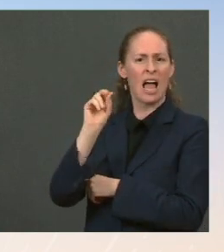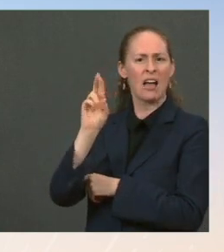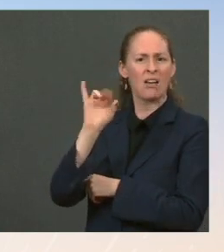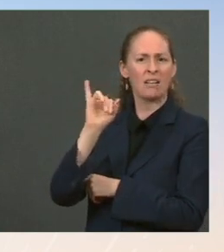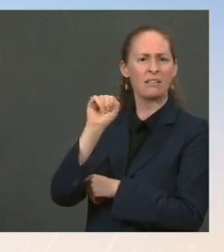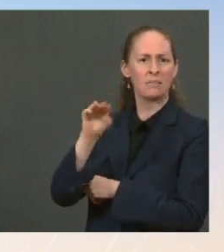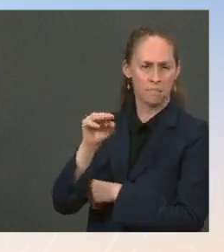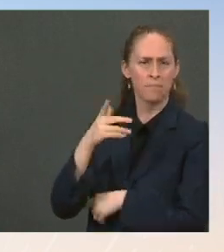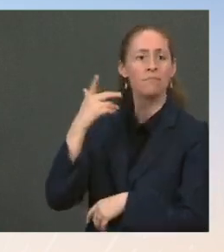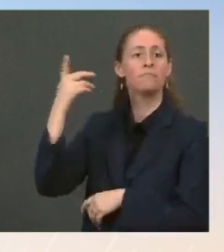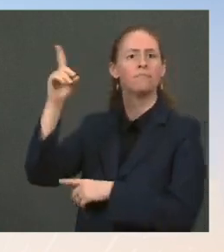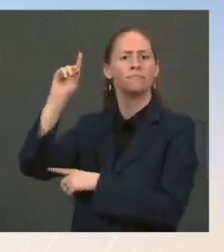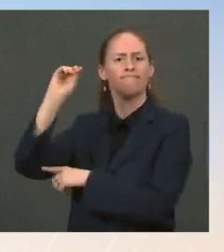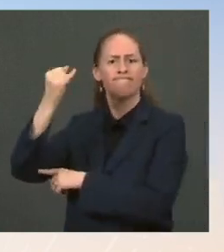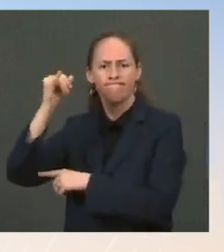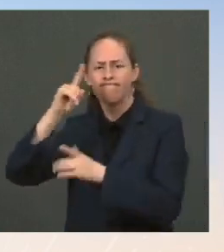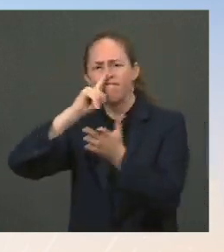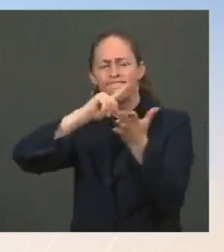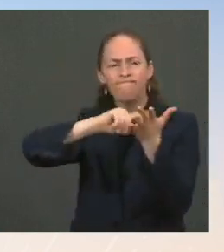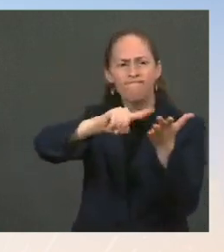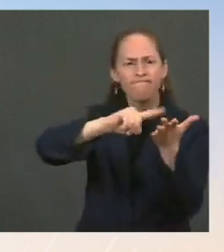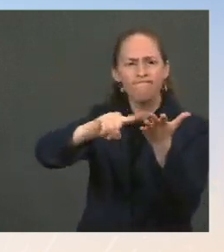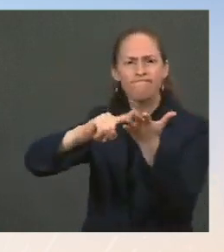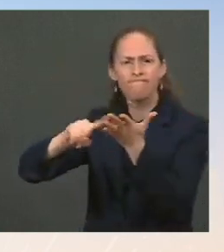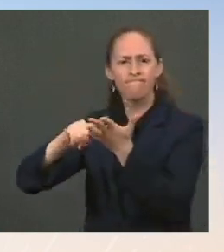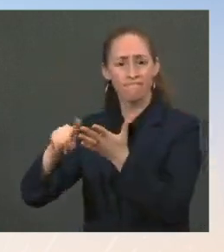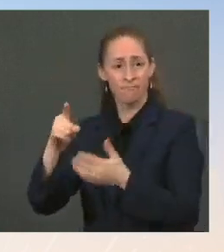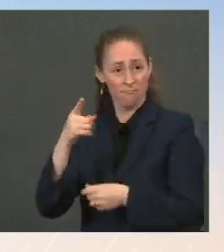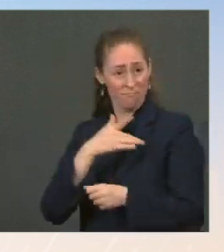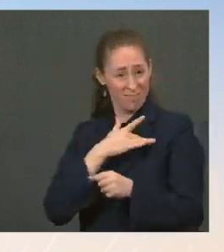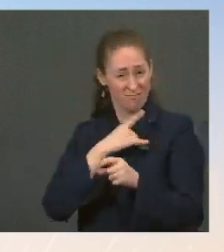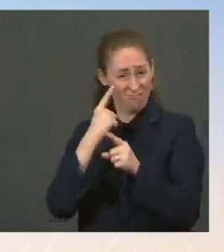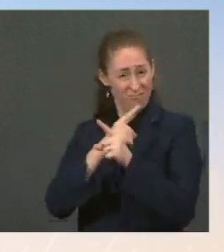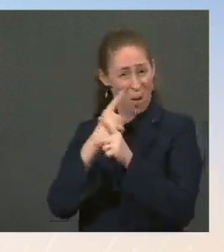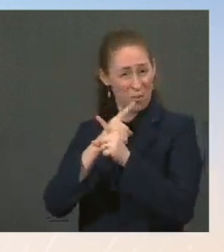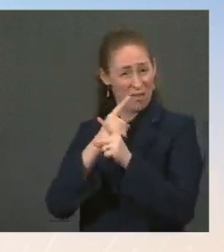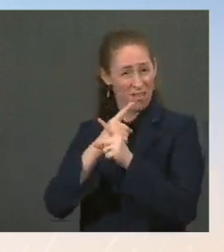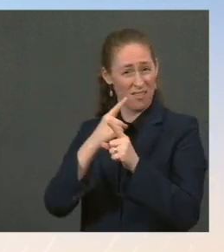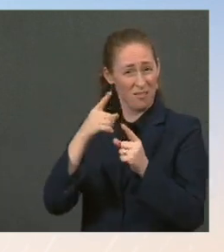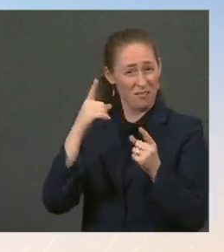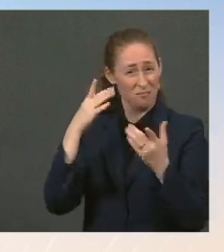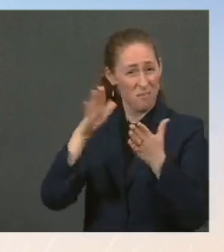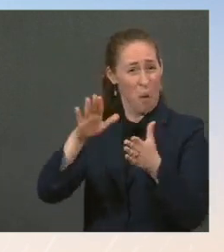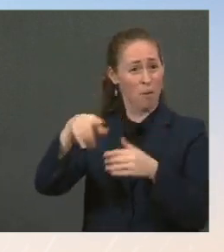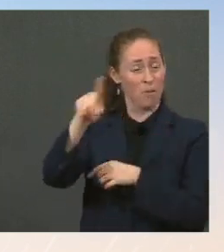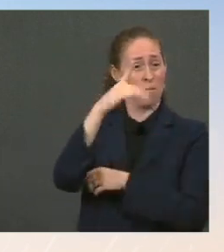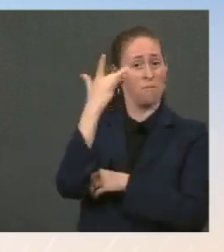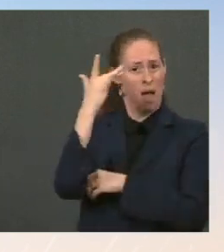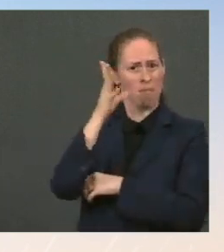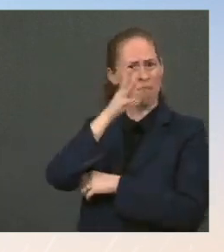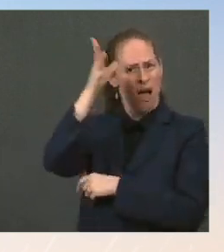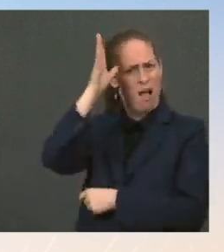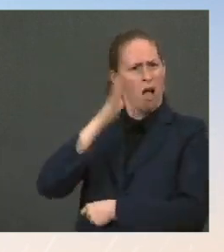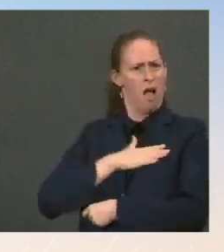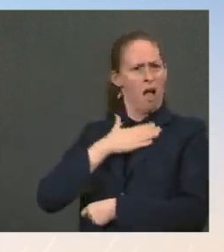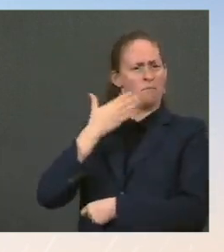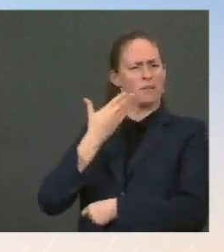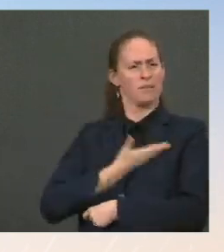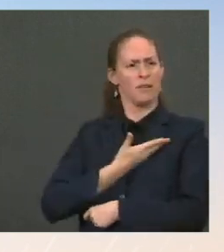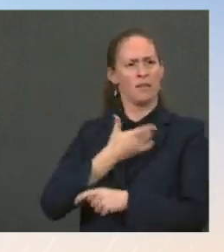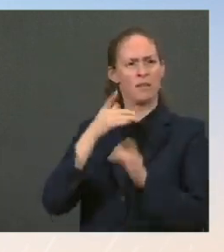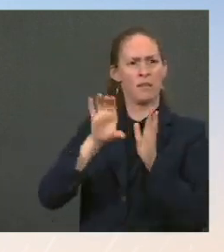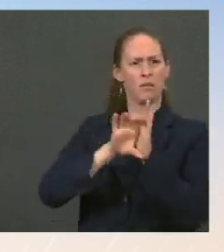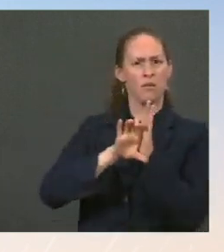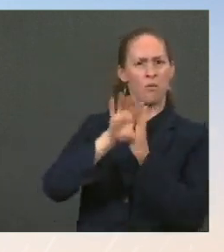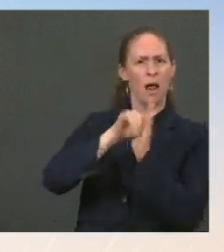does the administration agree that parents upset about their kids' curriculums could be considered domestic terrorists? Well, let me unravel this a